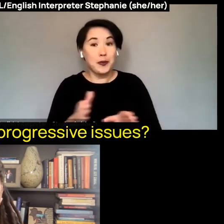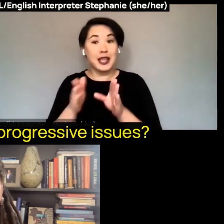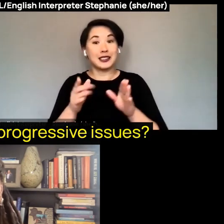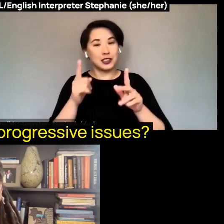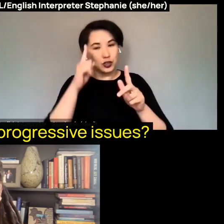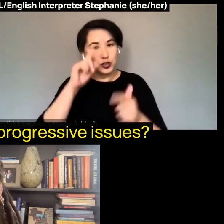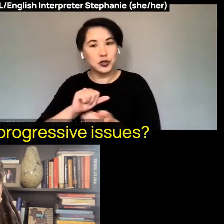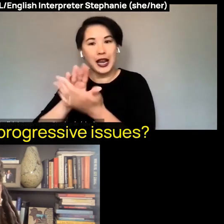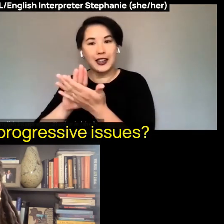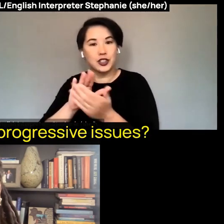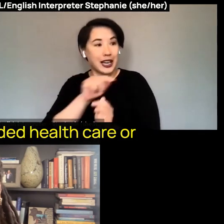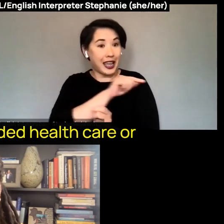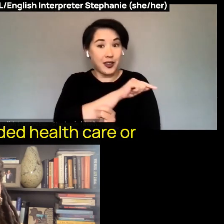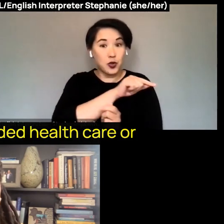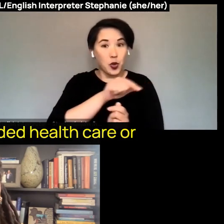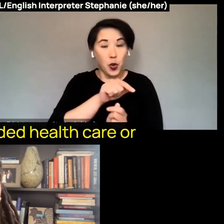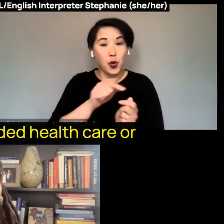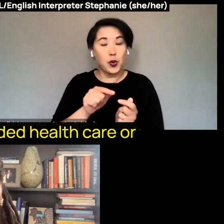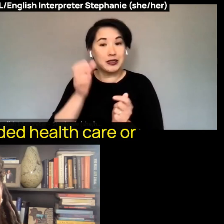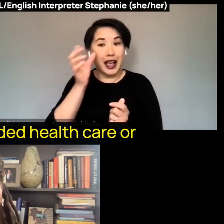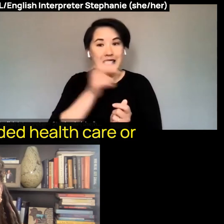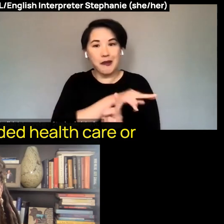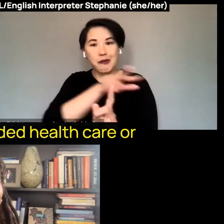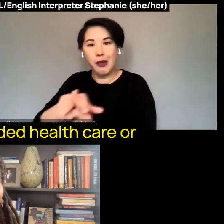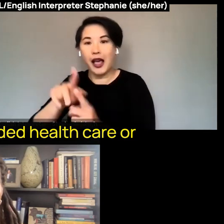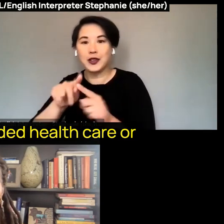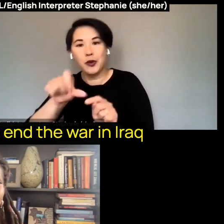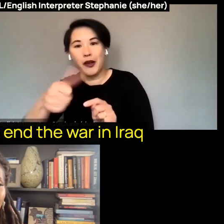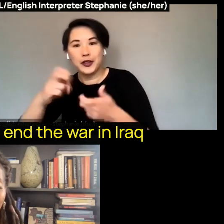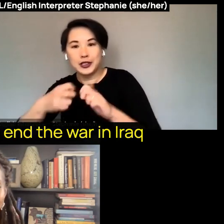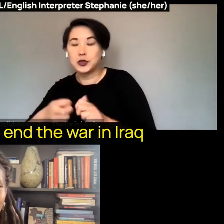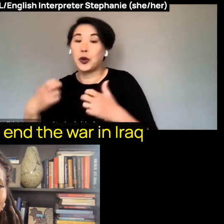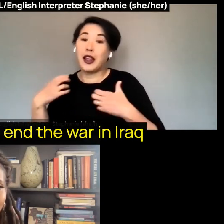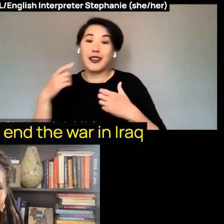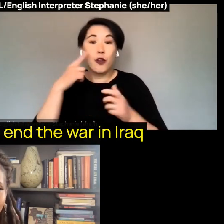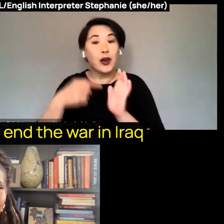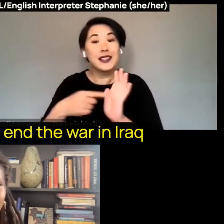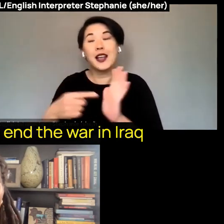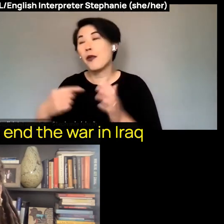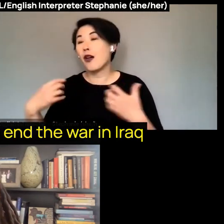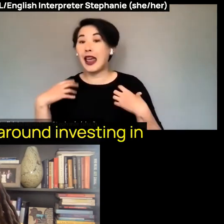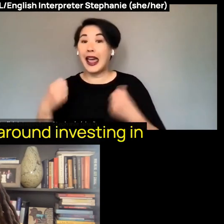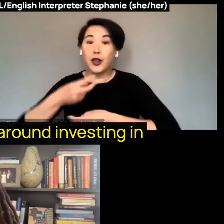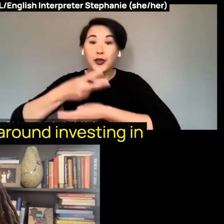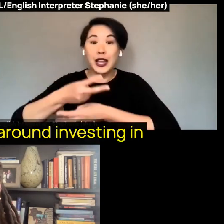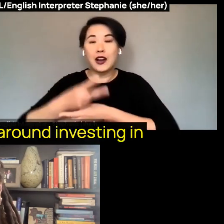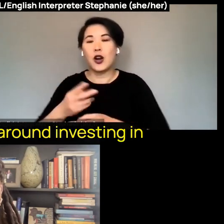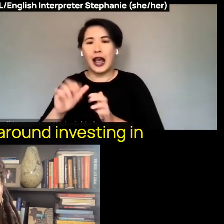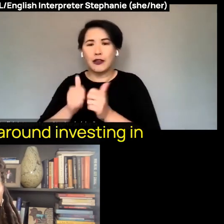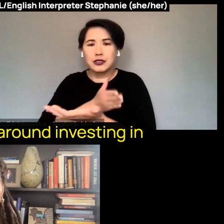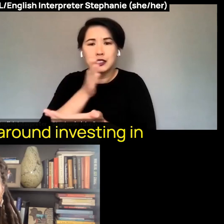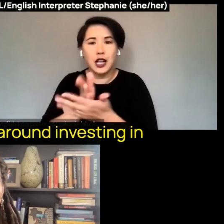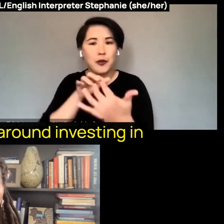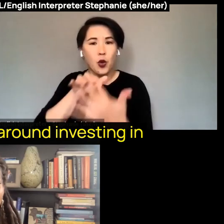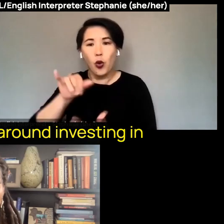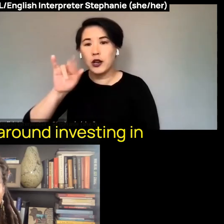apply that to other progressive issues, whether that's expanding healthcare or the work at the time to end the war in Iraq, or, you